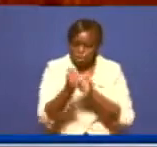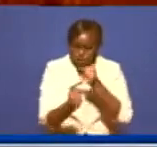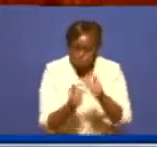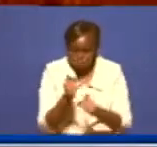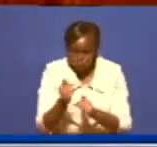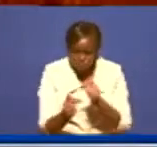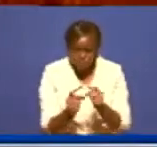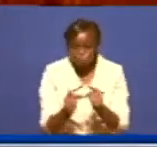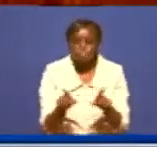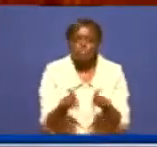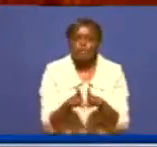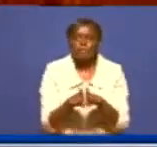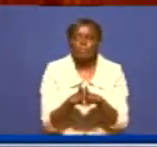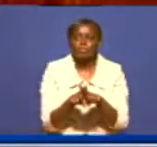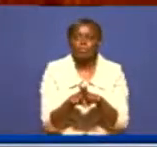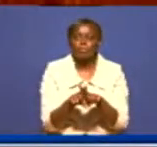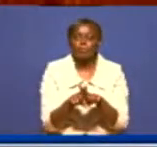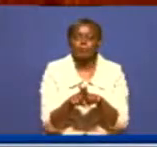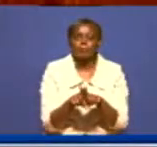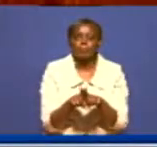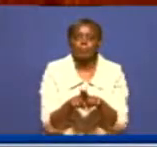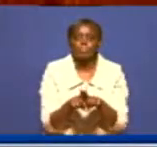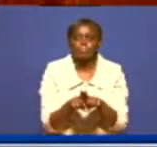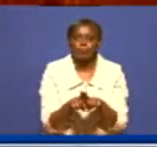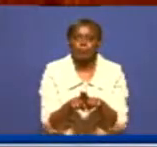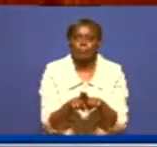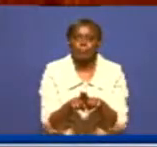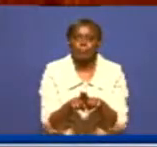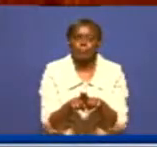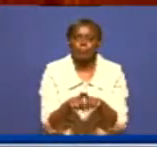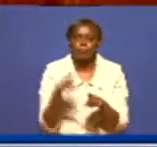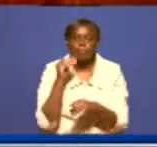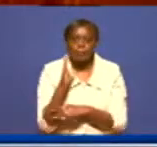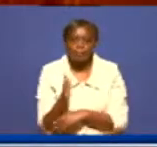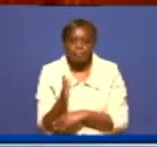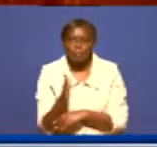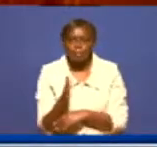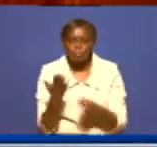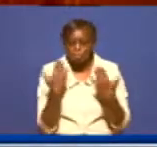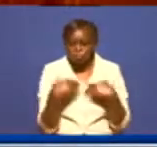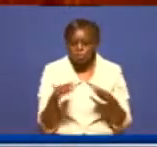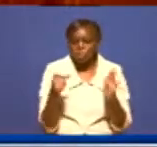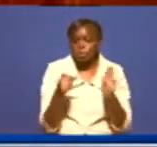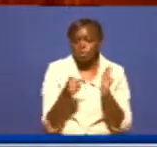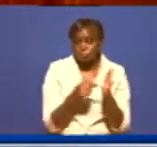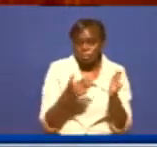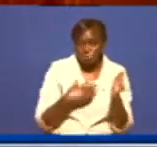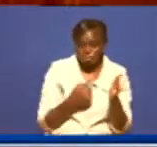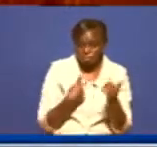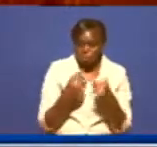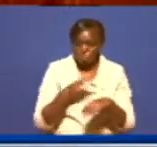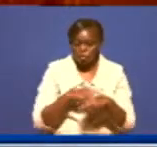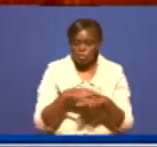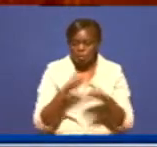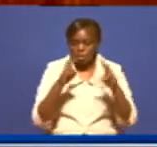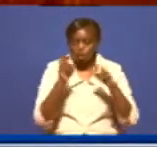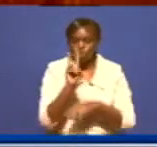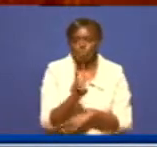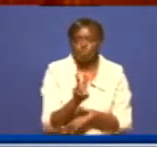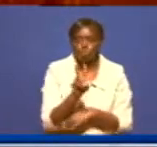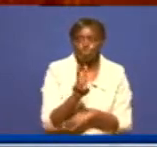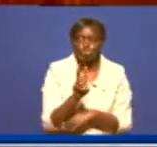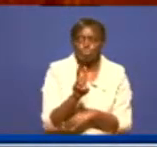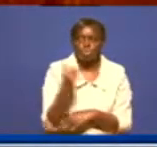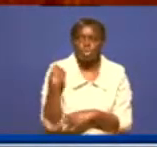the same as the initial tenancy agreement. Madam Speaker, to conclude this, let me reiterate on the two issues that I raised.